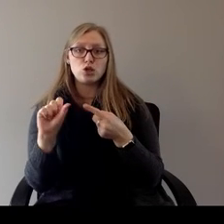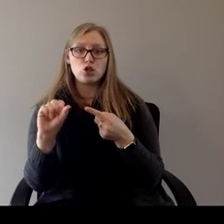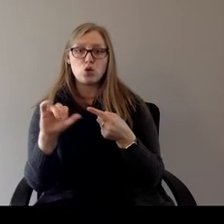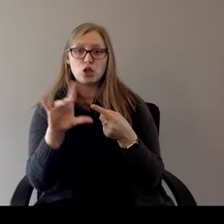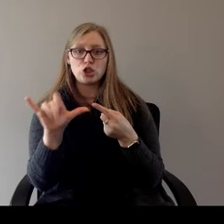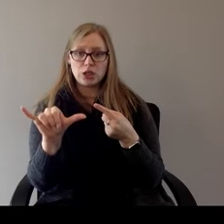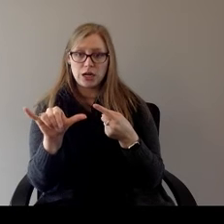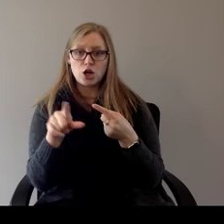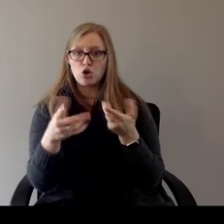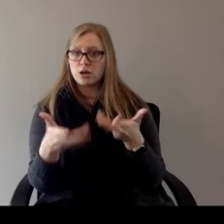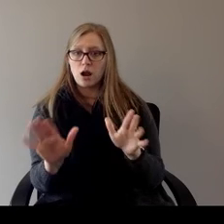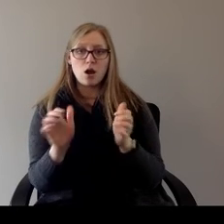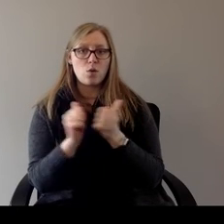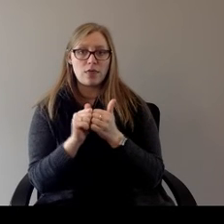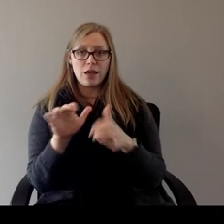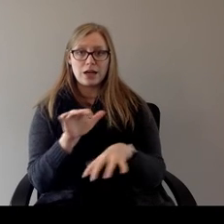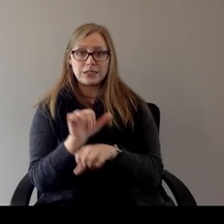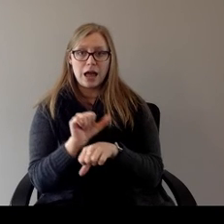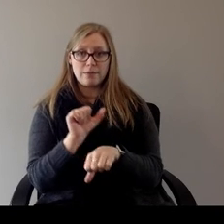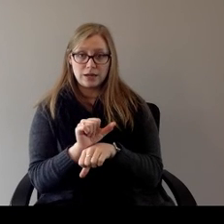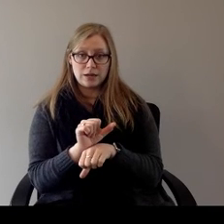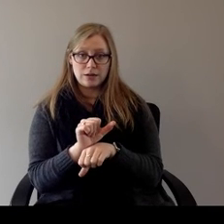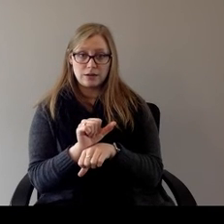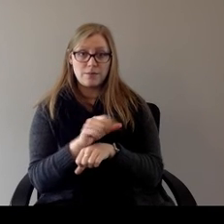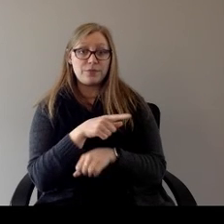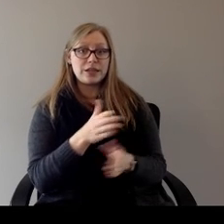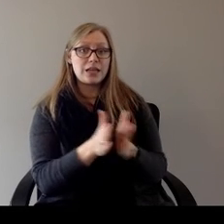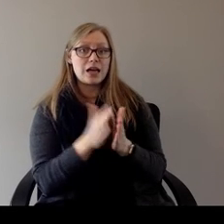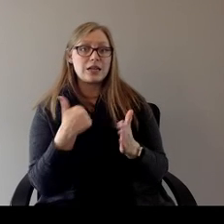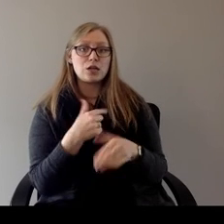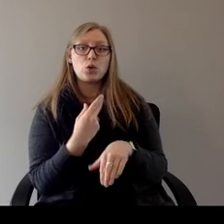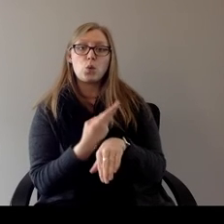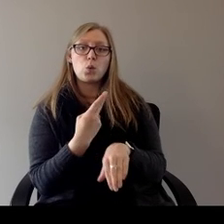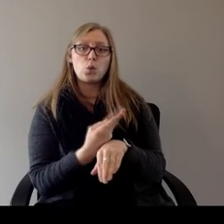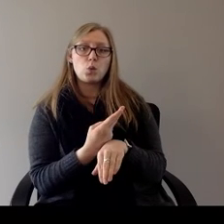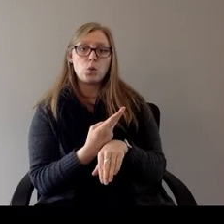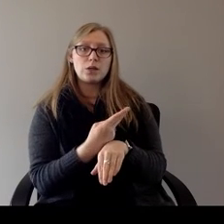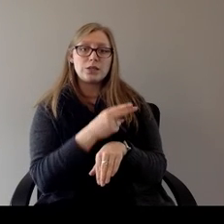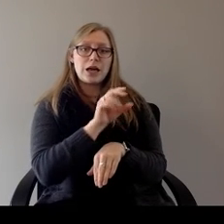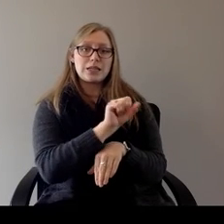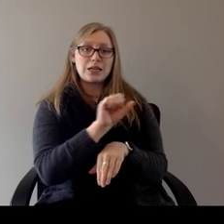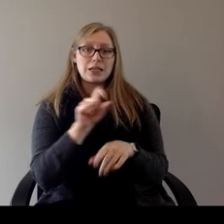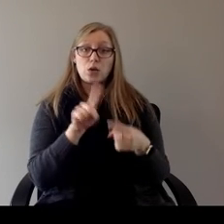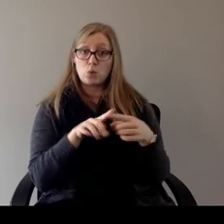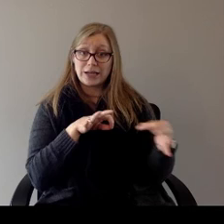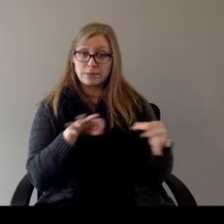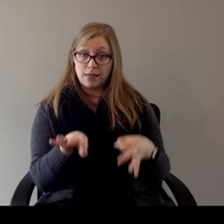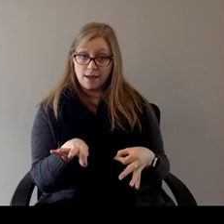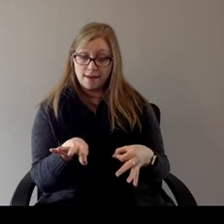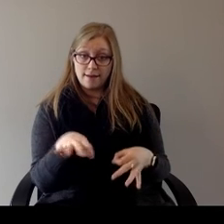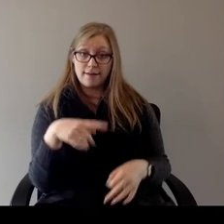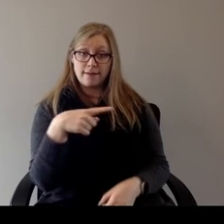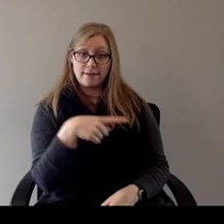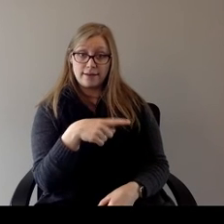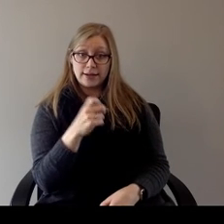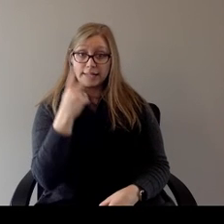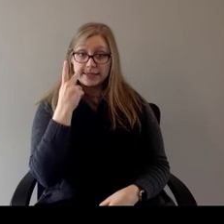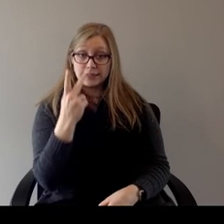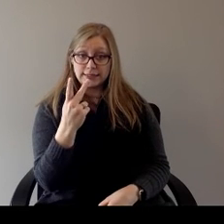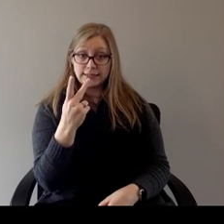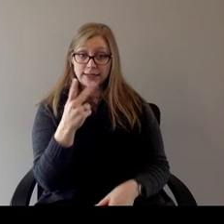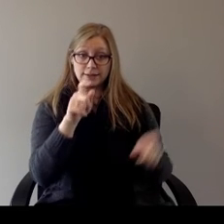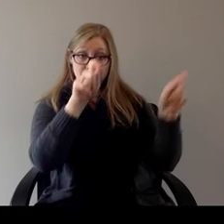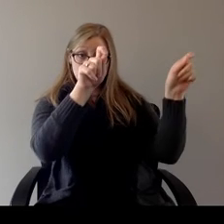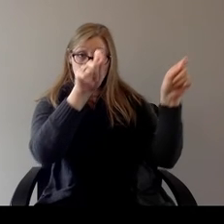assignment. So this asks us to use side, side, side to explain, and you can see that I have 2 tick marks on